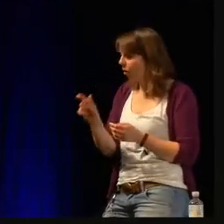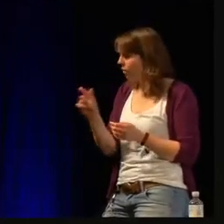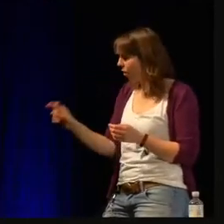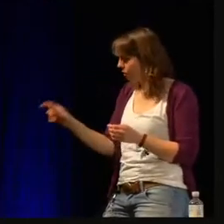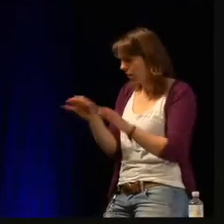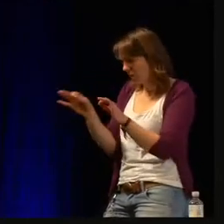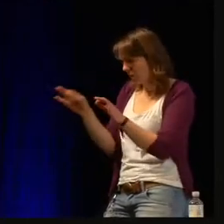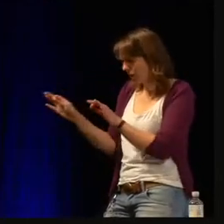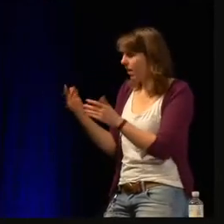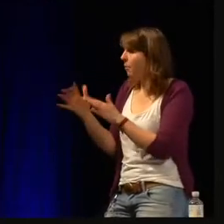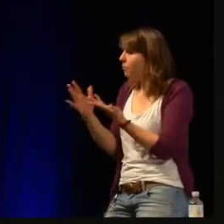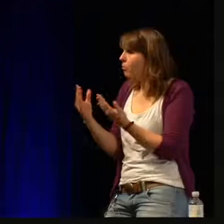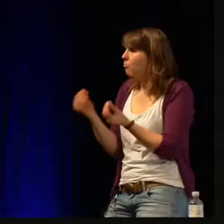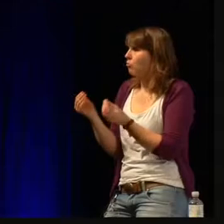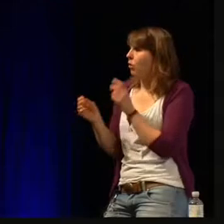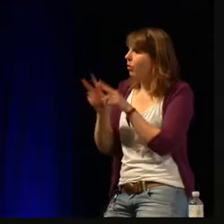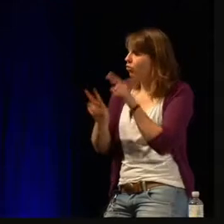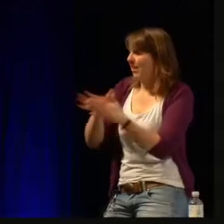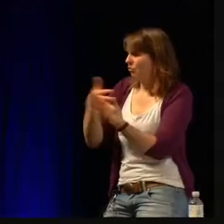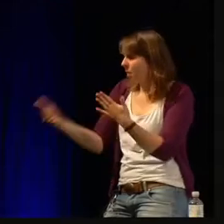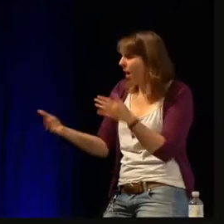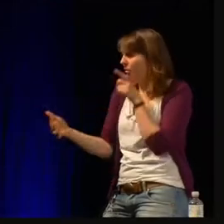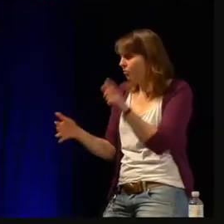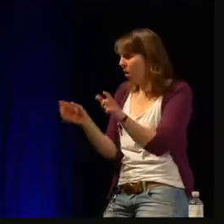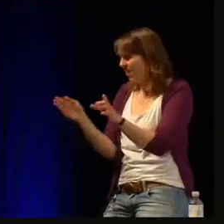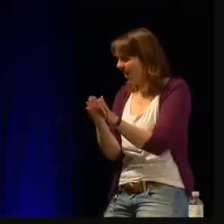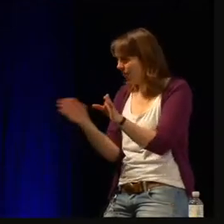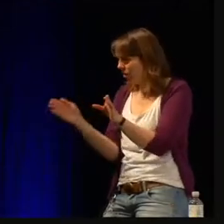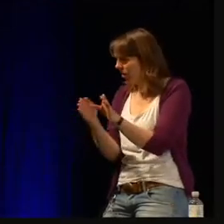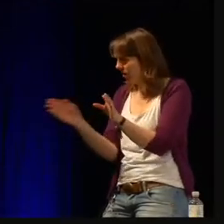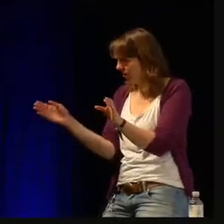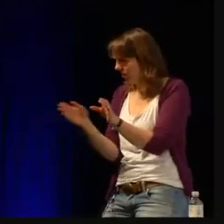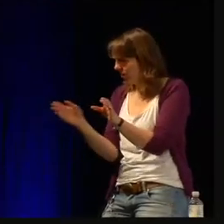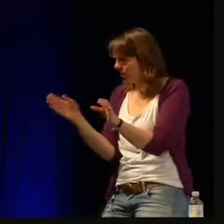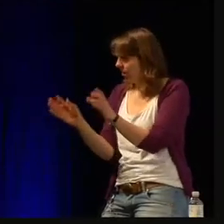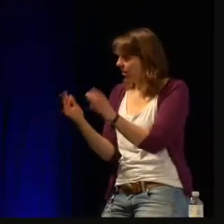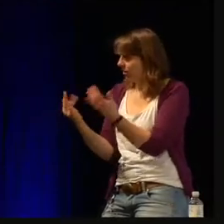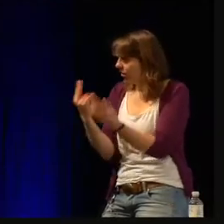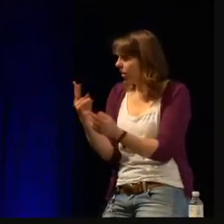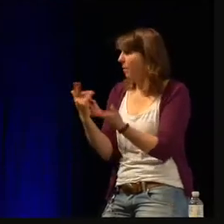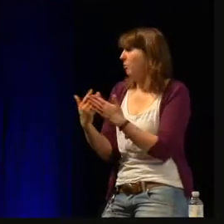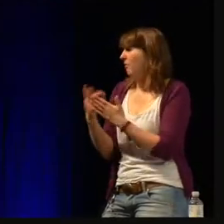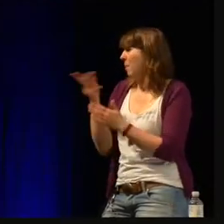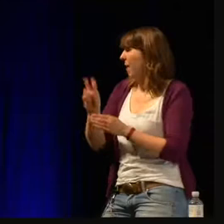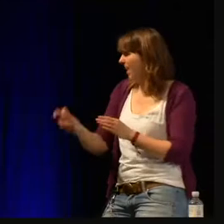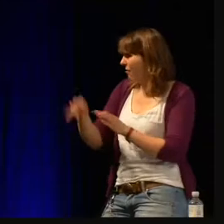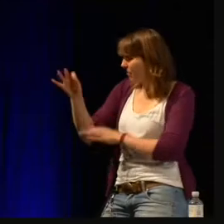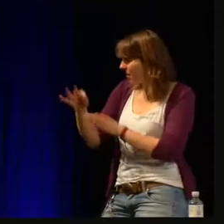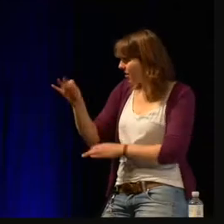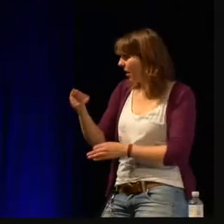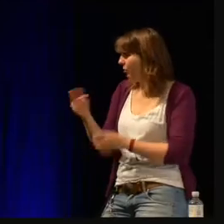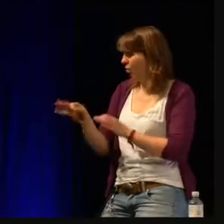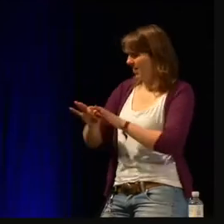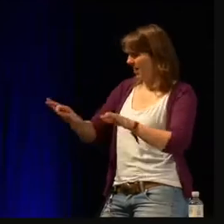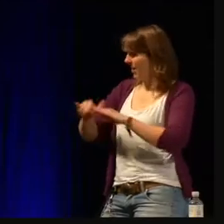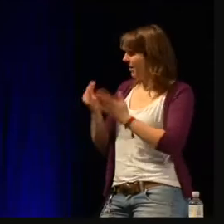by paragraph, if we use a word for word measure, then you know that's doesn't work through too many